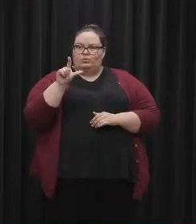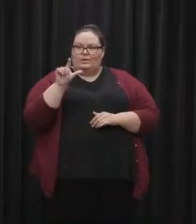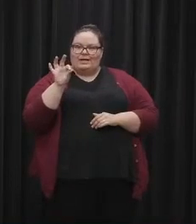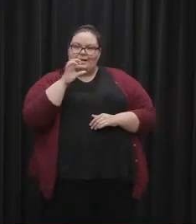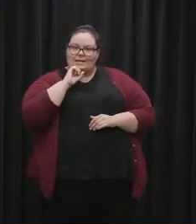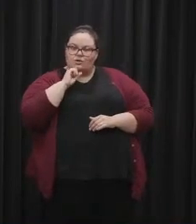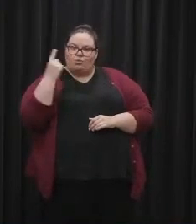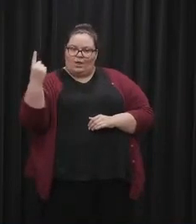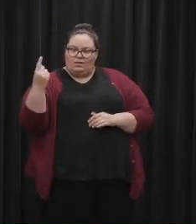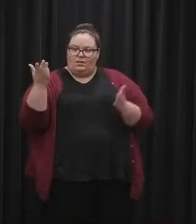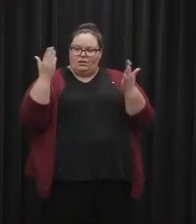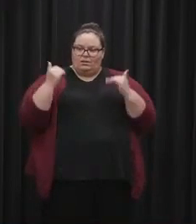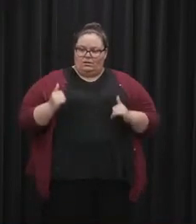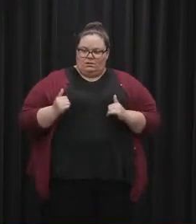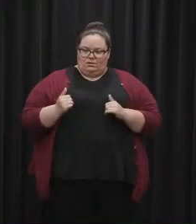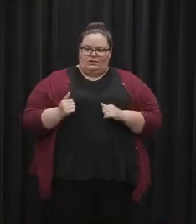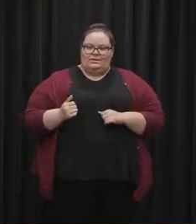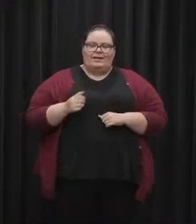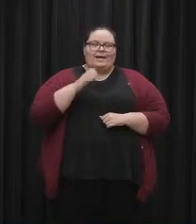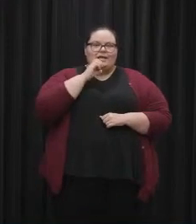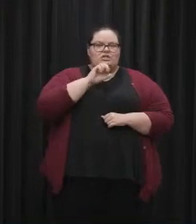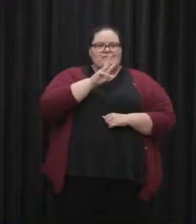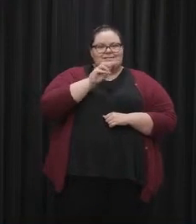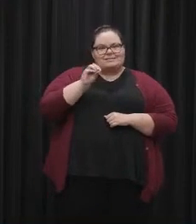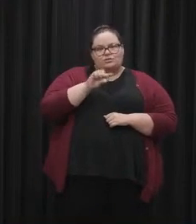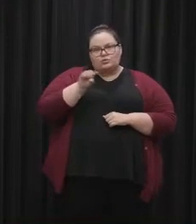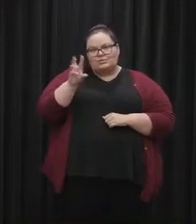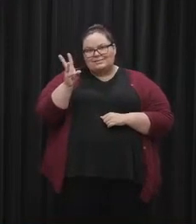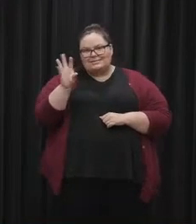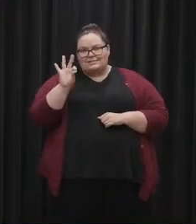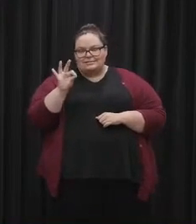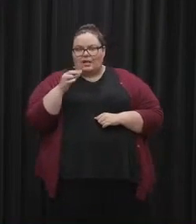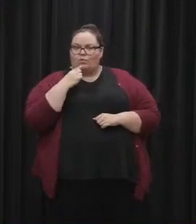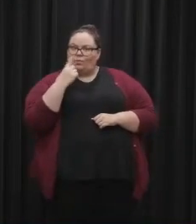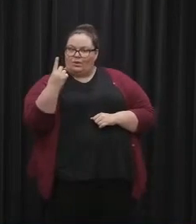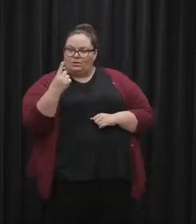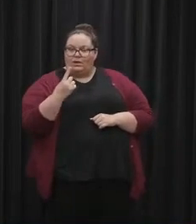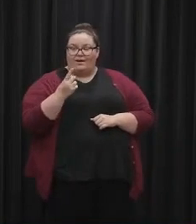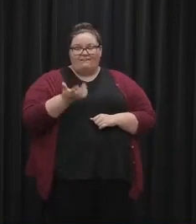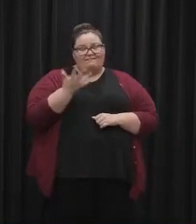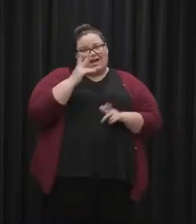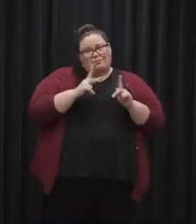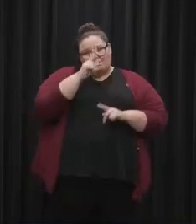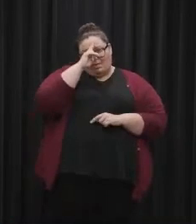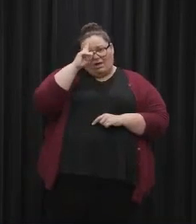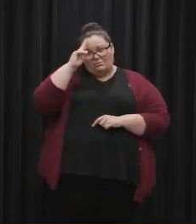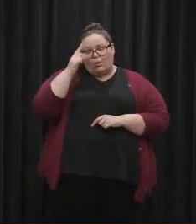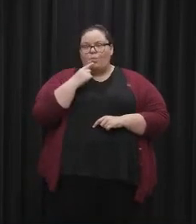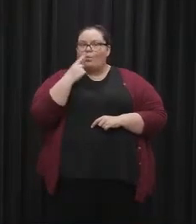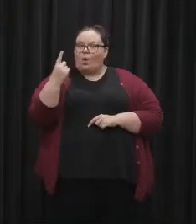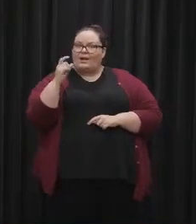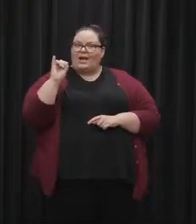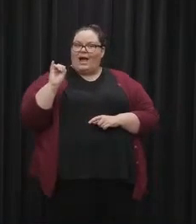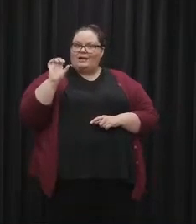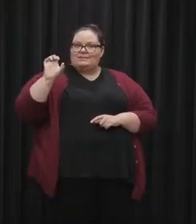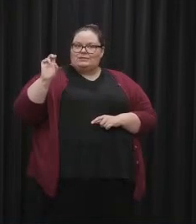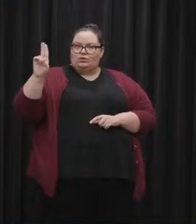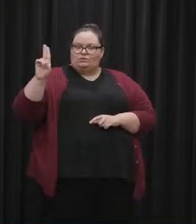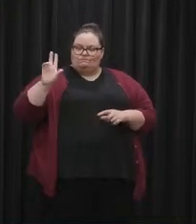69. There are 5 individuals in the hospital, one of whom currently requires intensive care. So far, we have